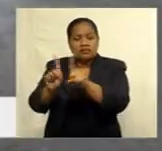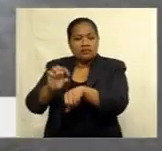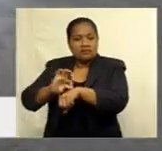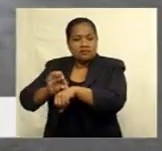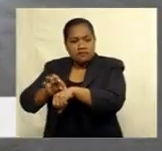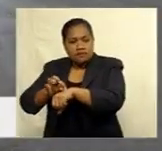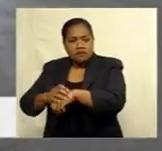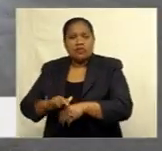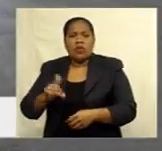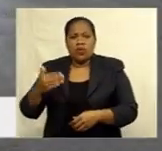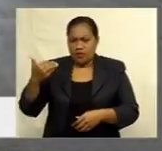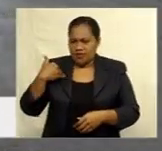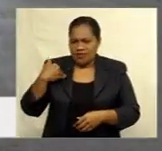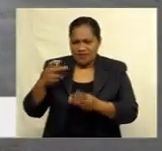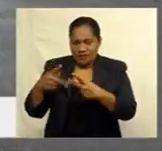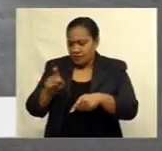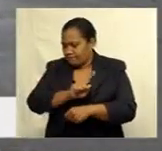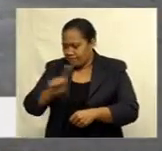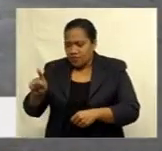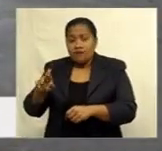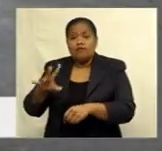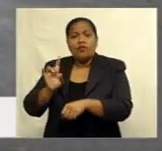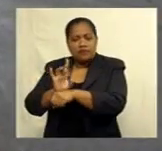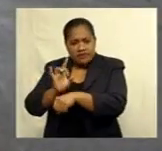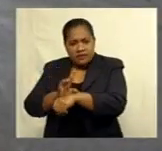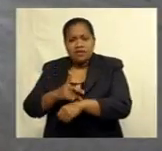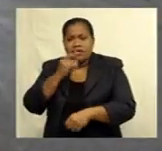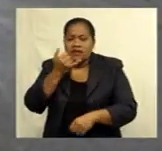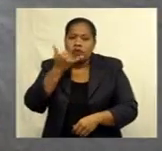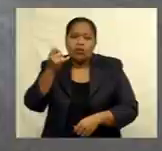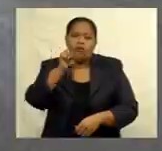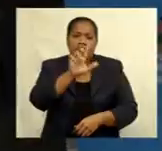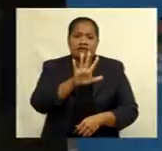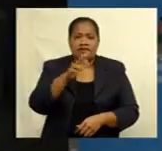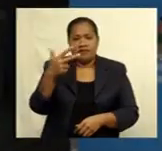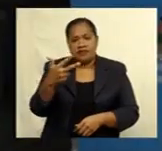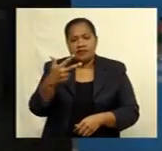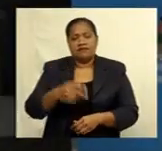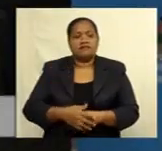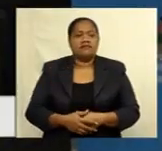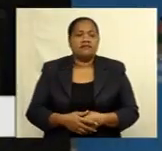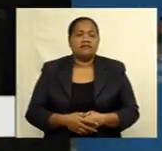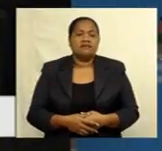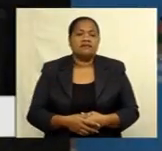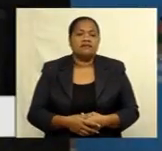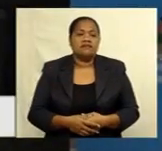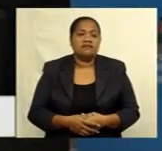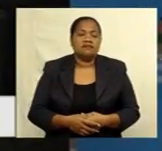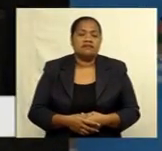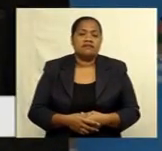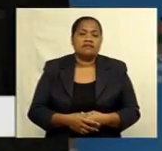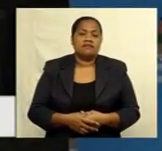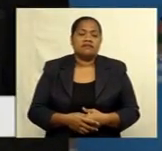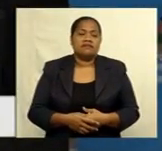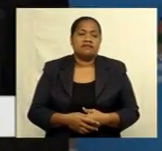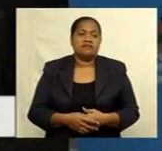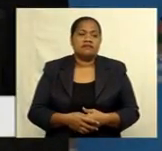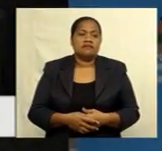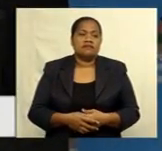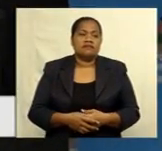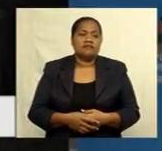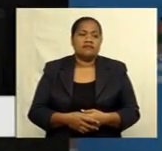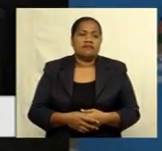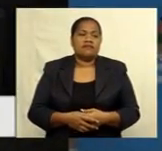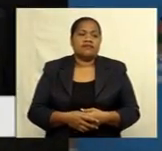or health facility for further assessment advice. You can also call 158 for further advice. Now, I know some of you are thinking that it's my choice